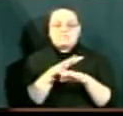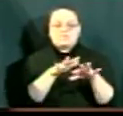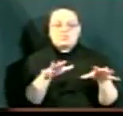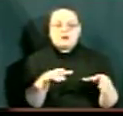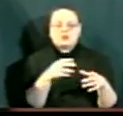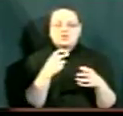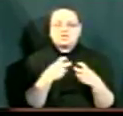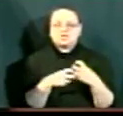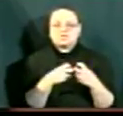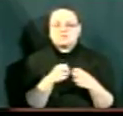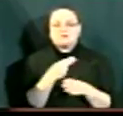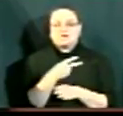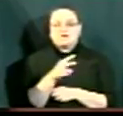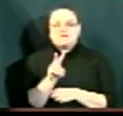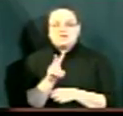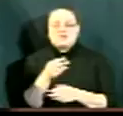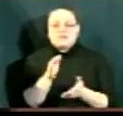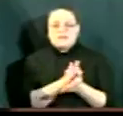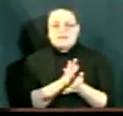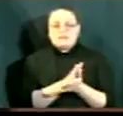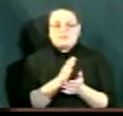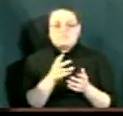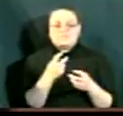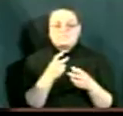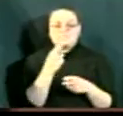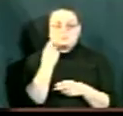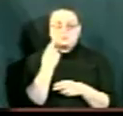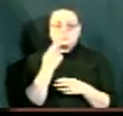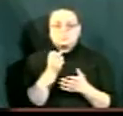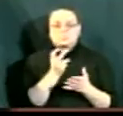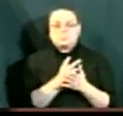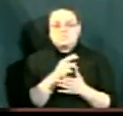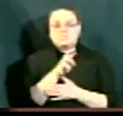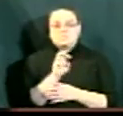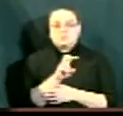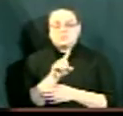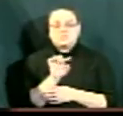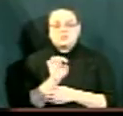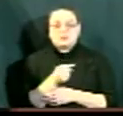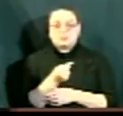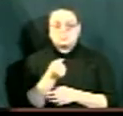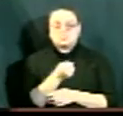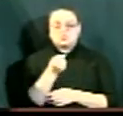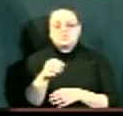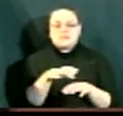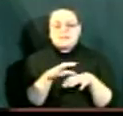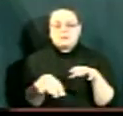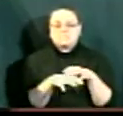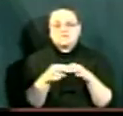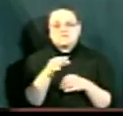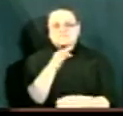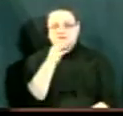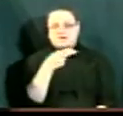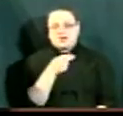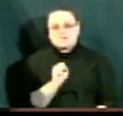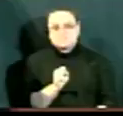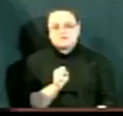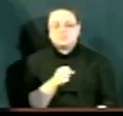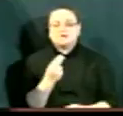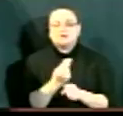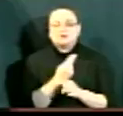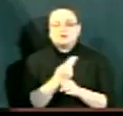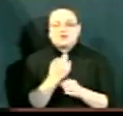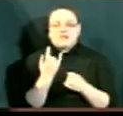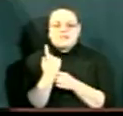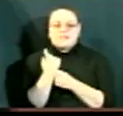Valley Academy is a sufficient reason in and of itself to approve a rezoning which would return these neighborhoods to Farragut High School. Utilizing last